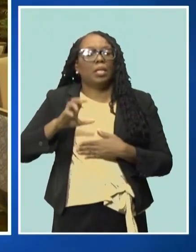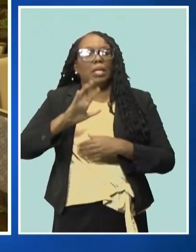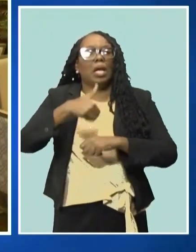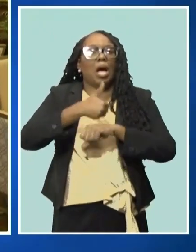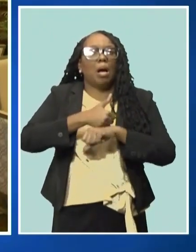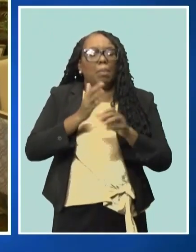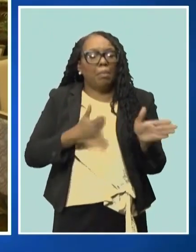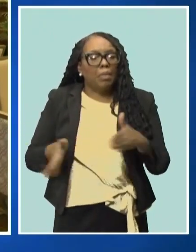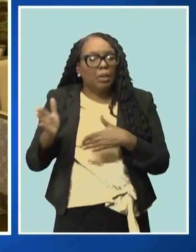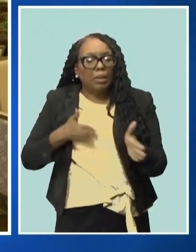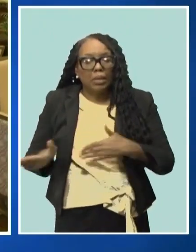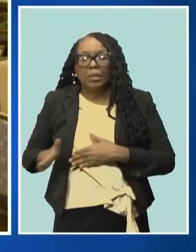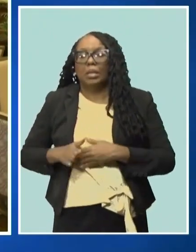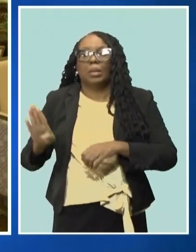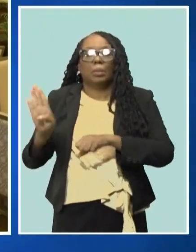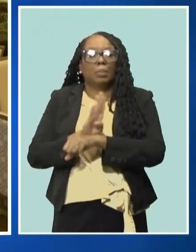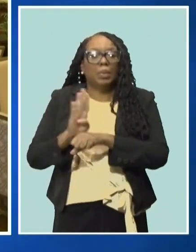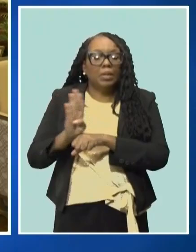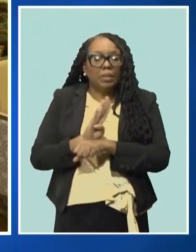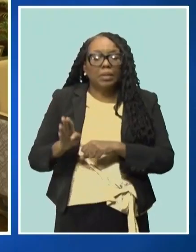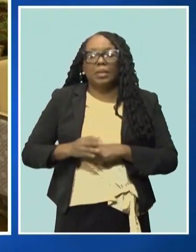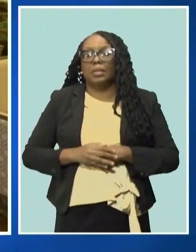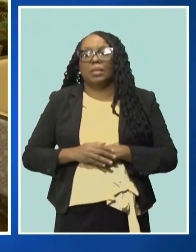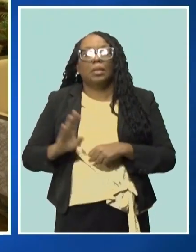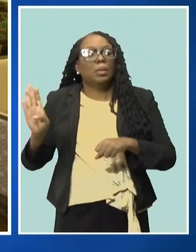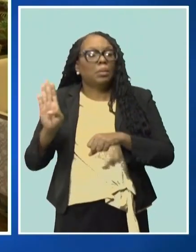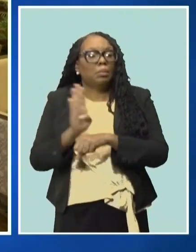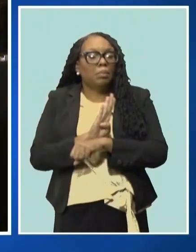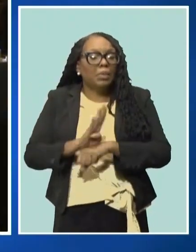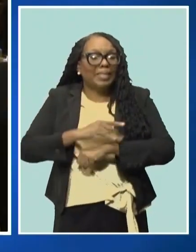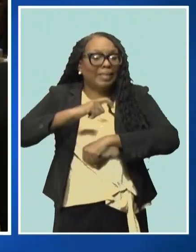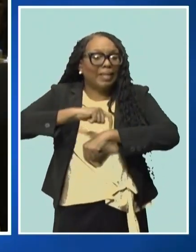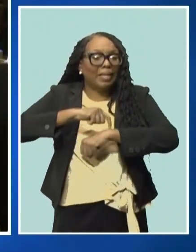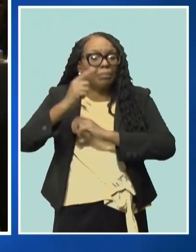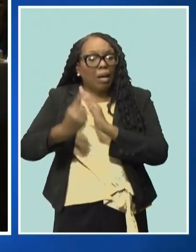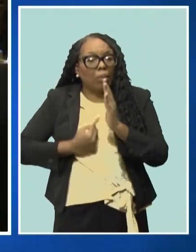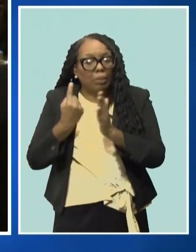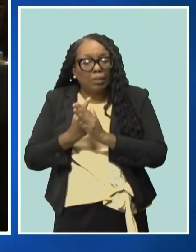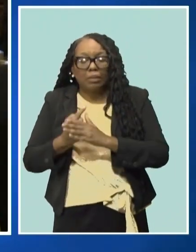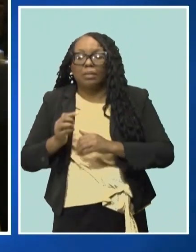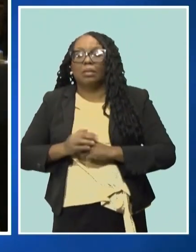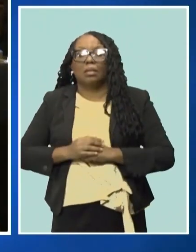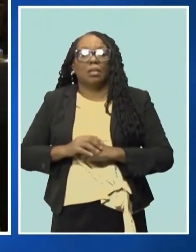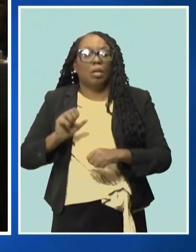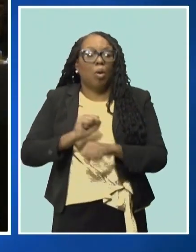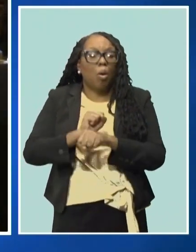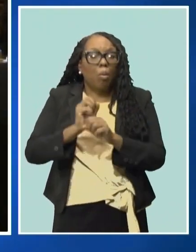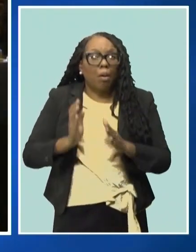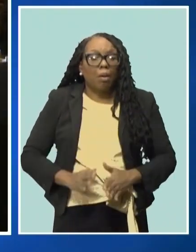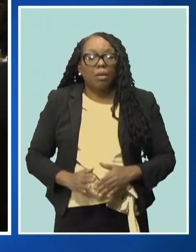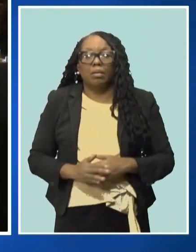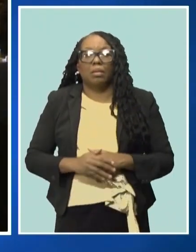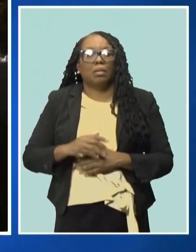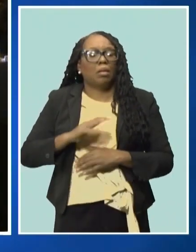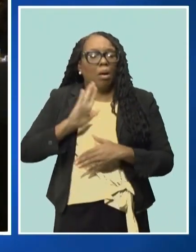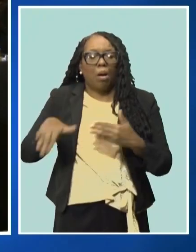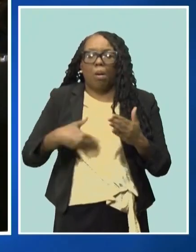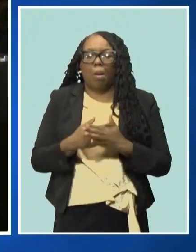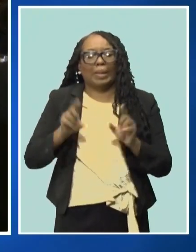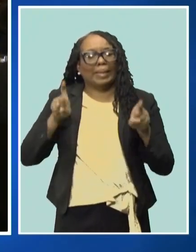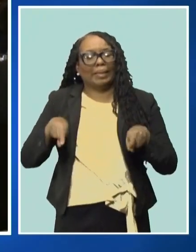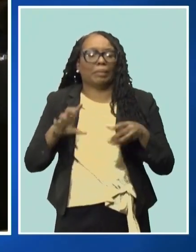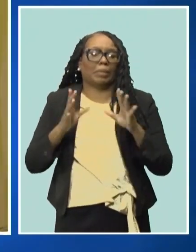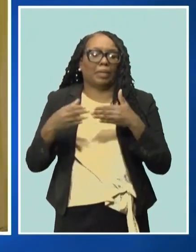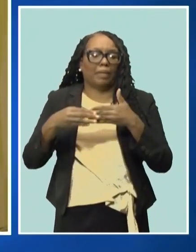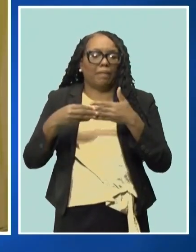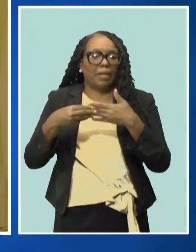Businesses and employers have to be flexible. Workers will have to be flexible because we are transitioning. We are in a transition. From